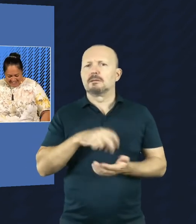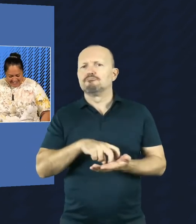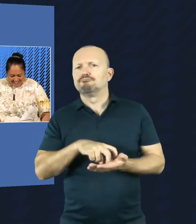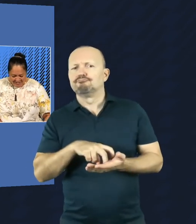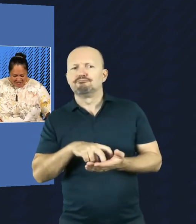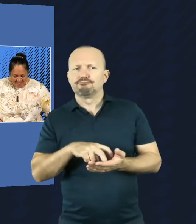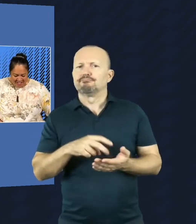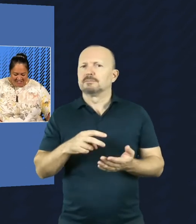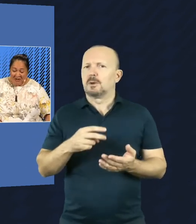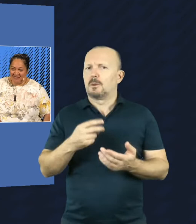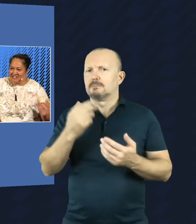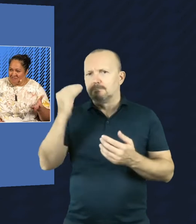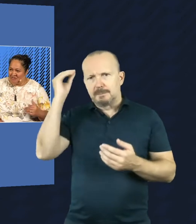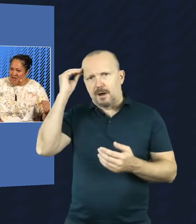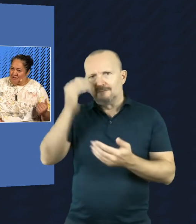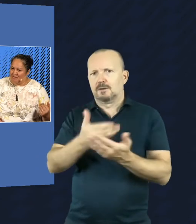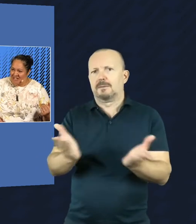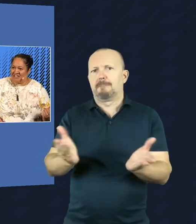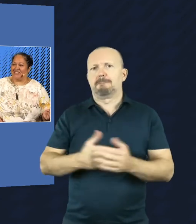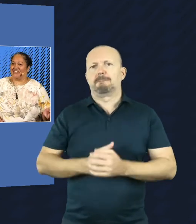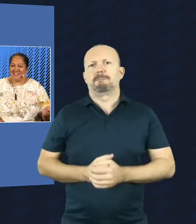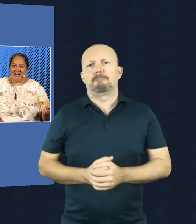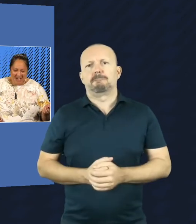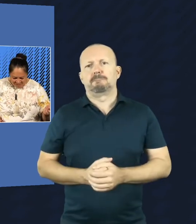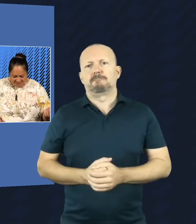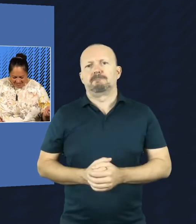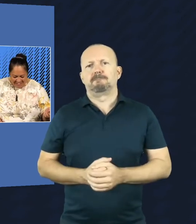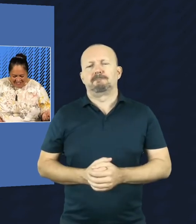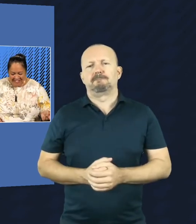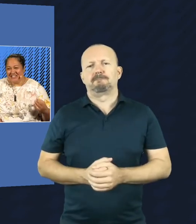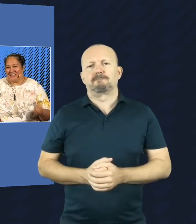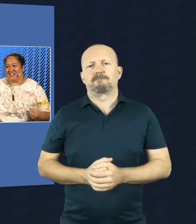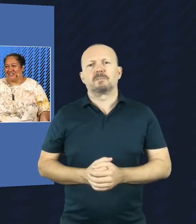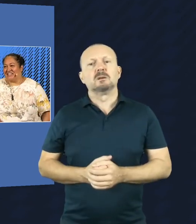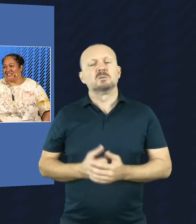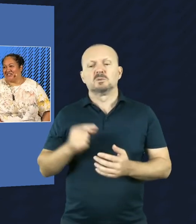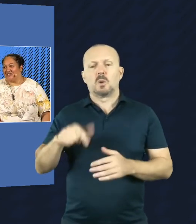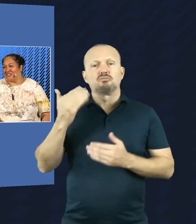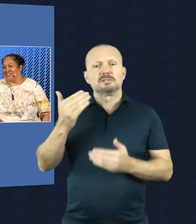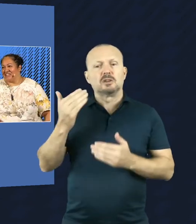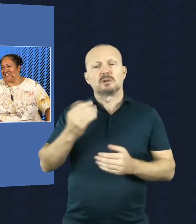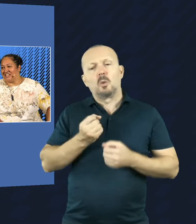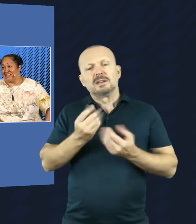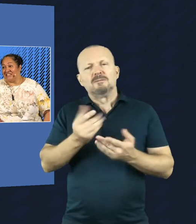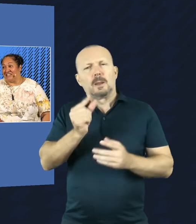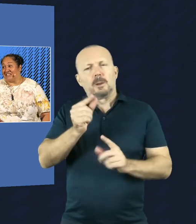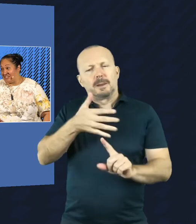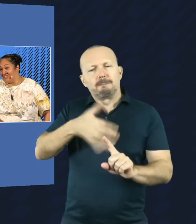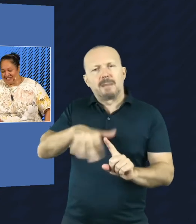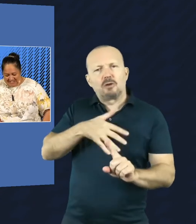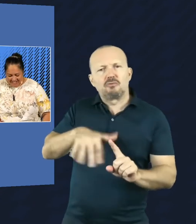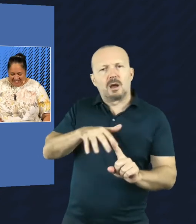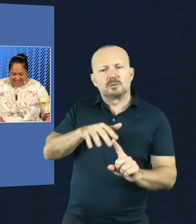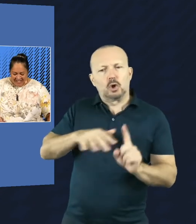today will be part one to provide a bit of background and context on what StackNZ